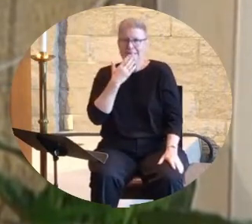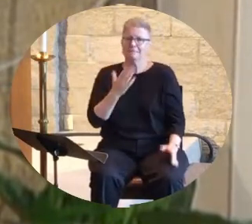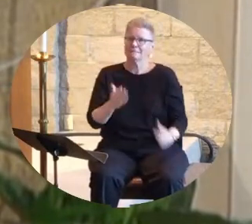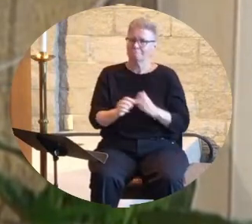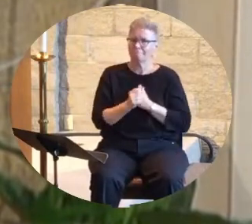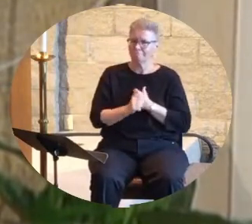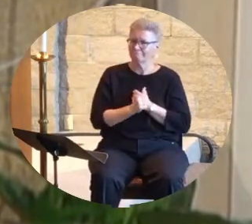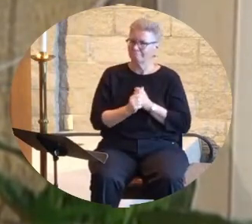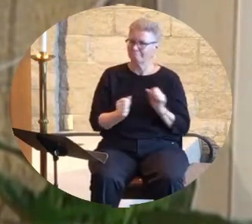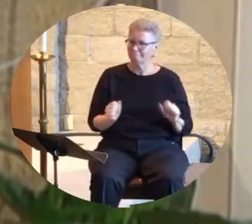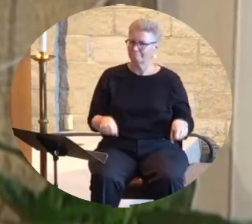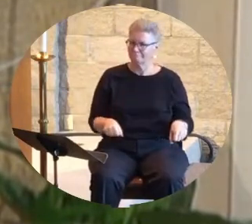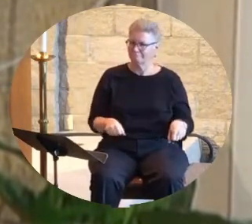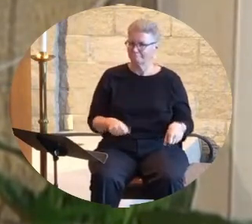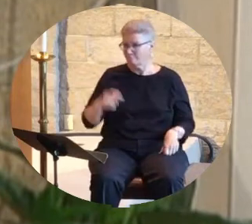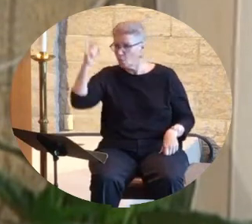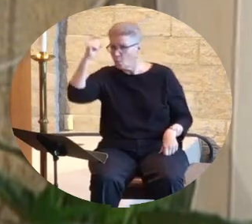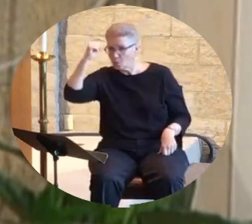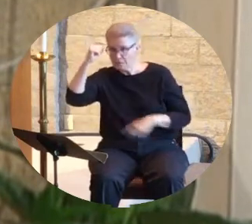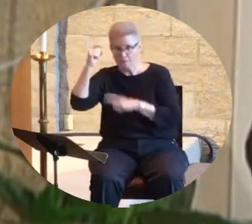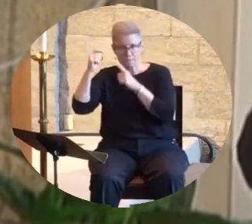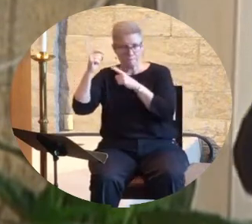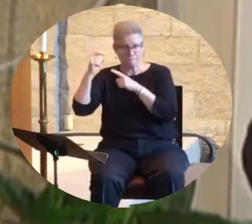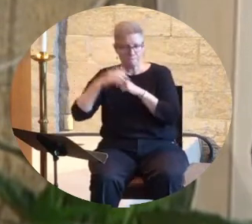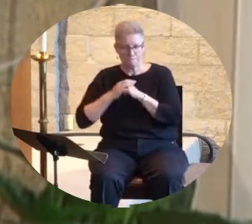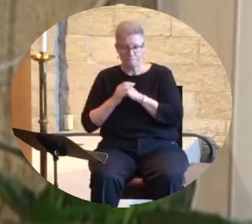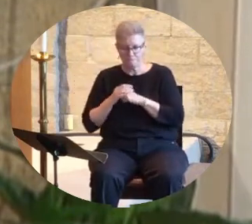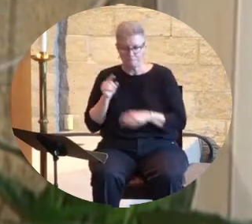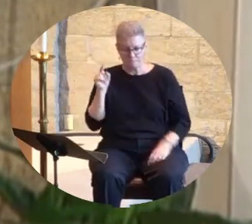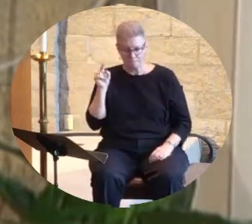Wisdom, as we jump into this,